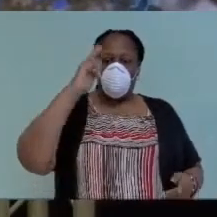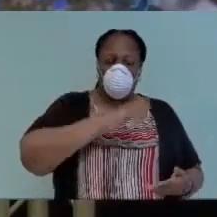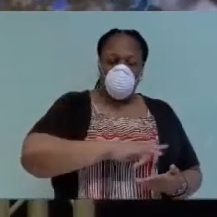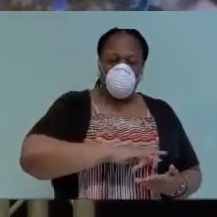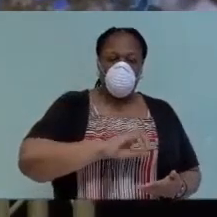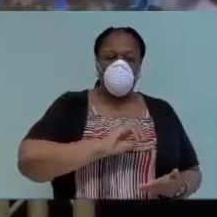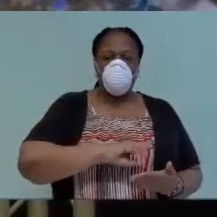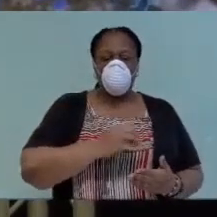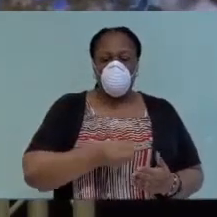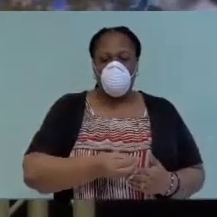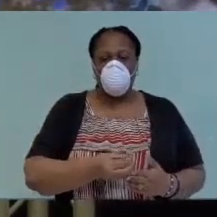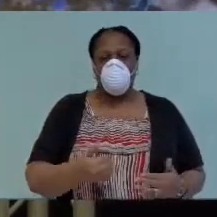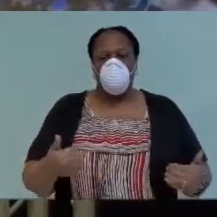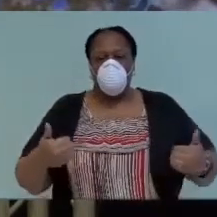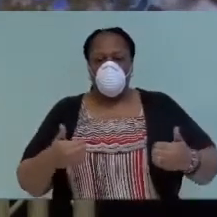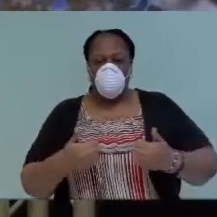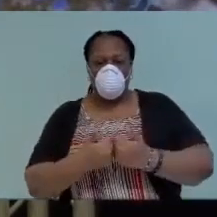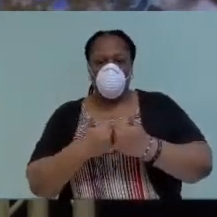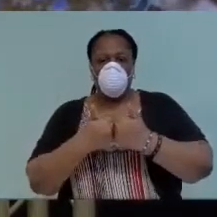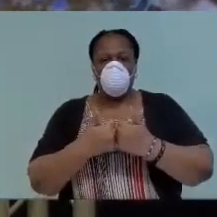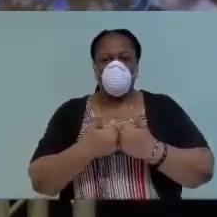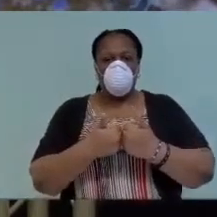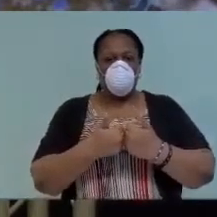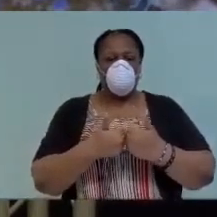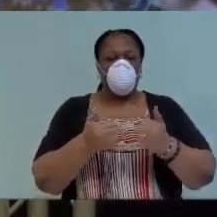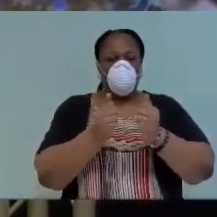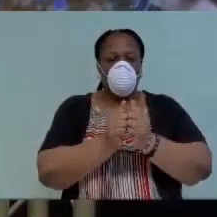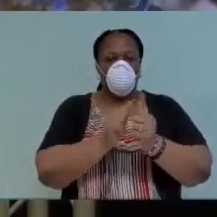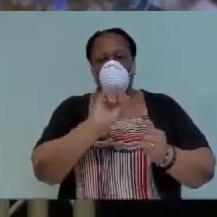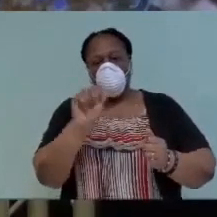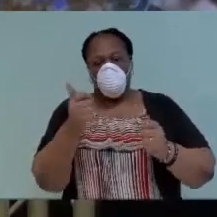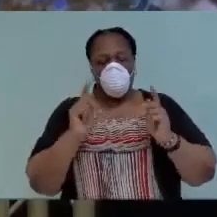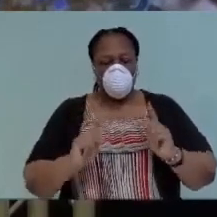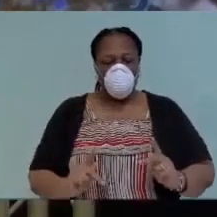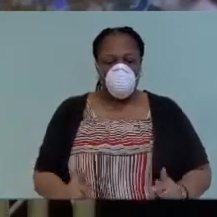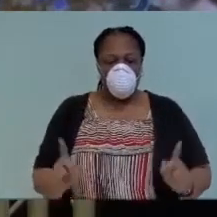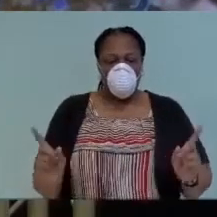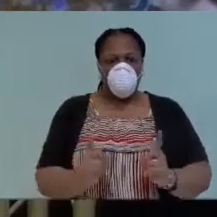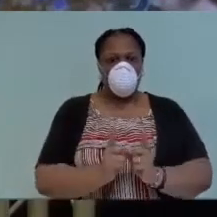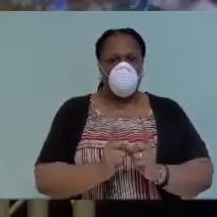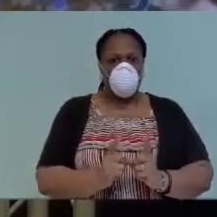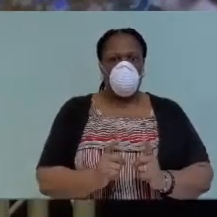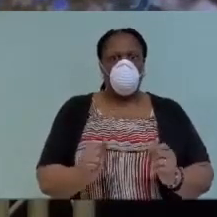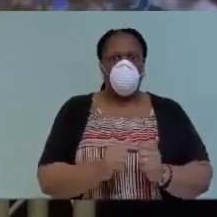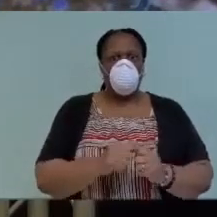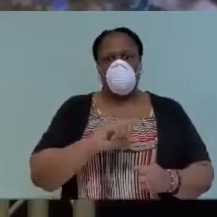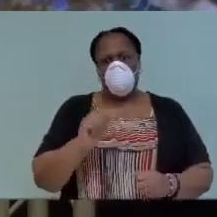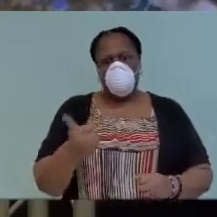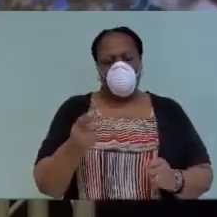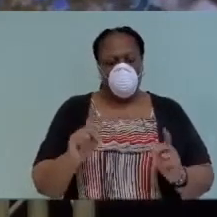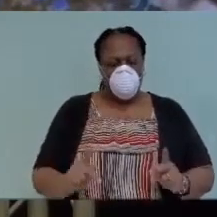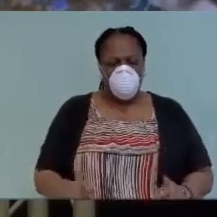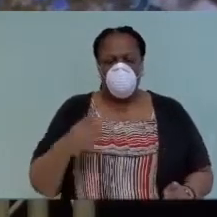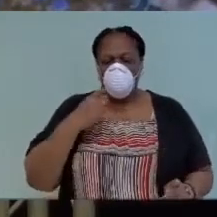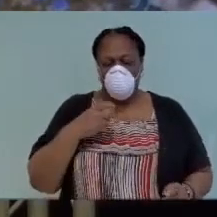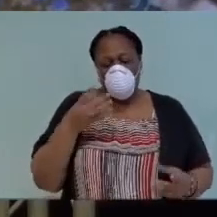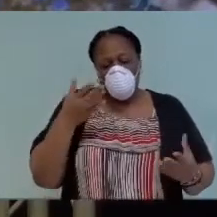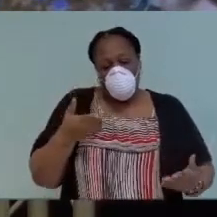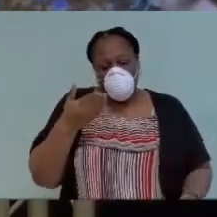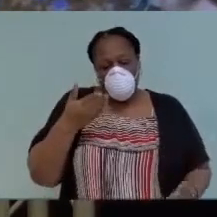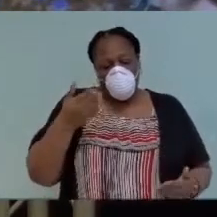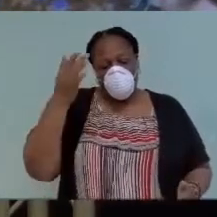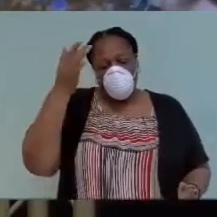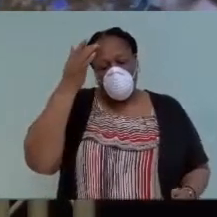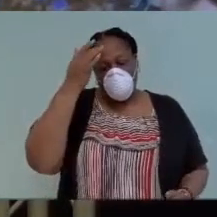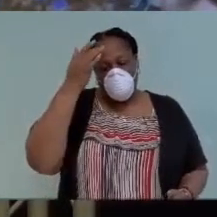tracing. We had a 2-tier system in place, taking 2 samples from each patient for the PCR antigen test, which